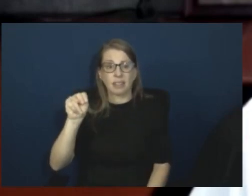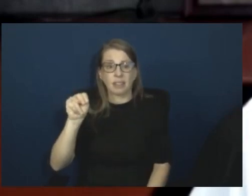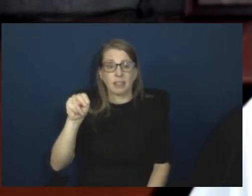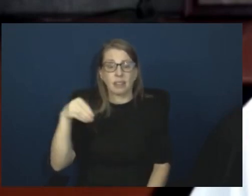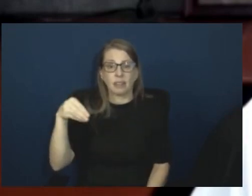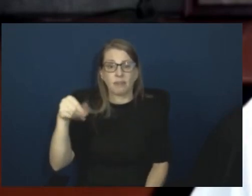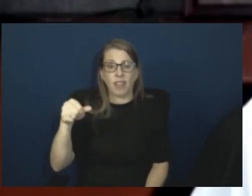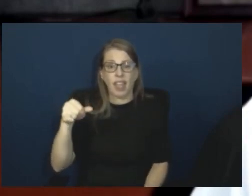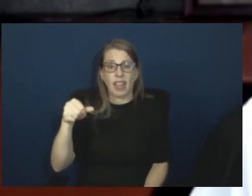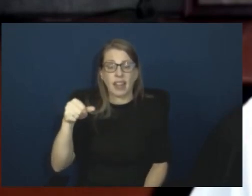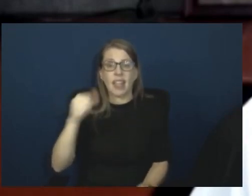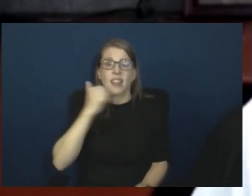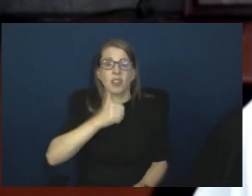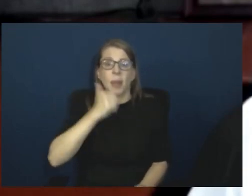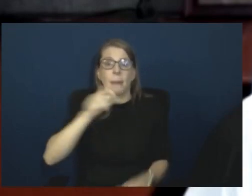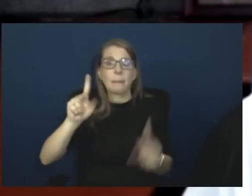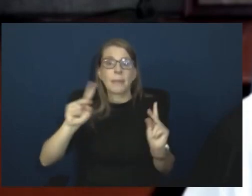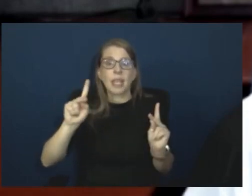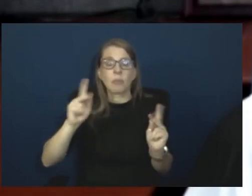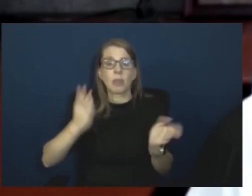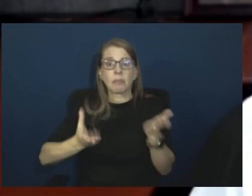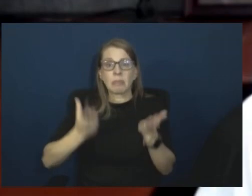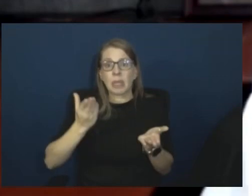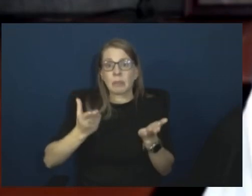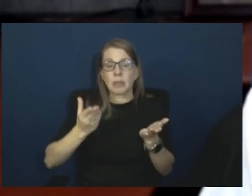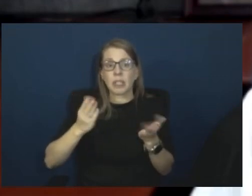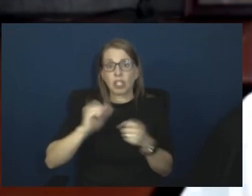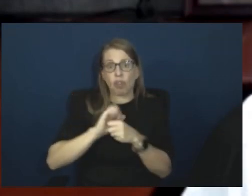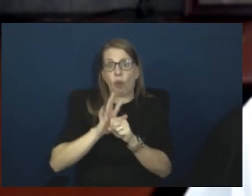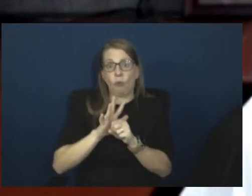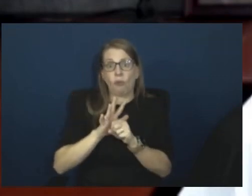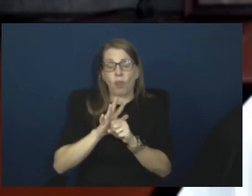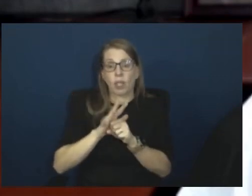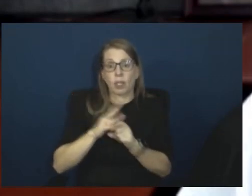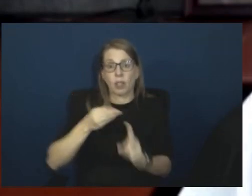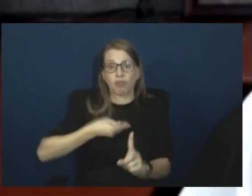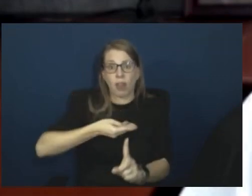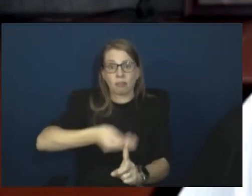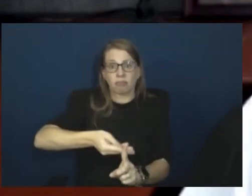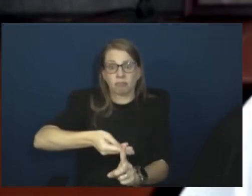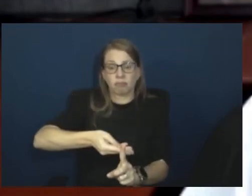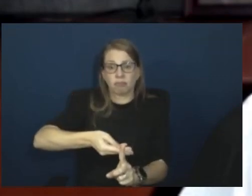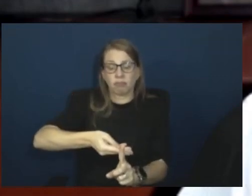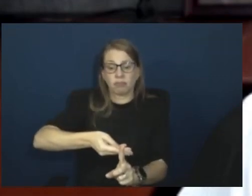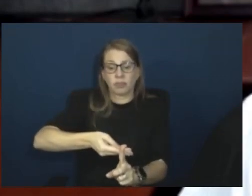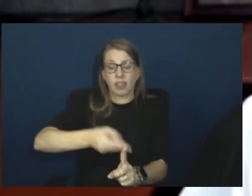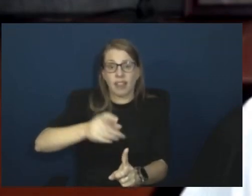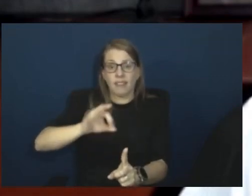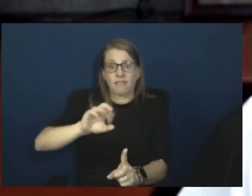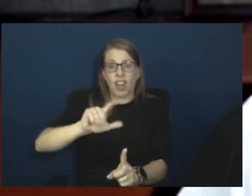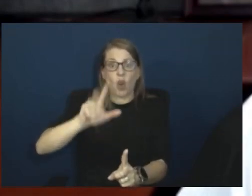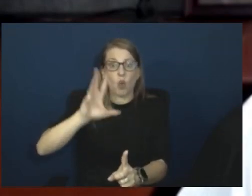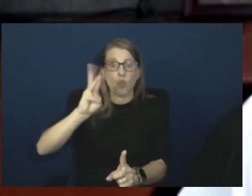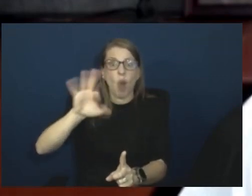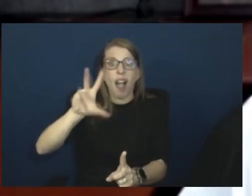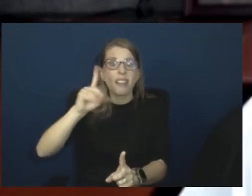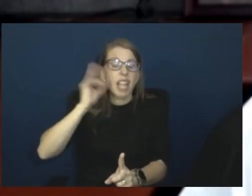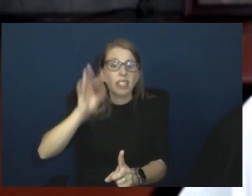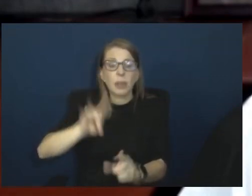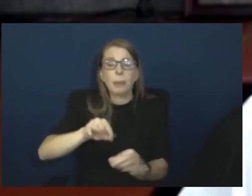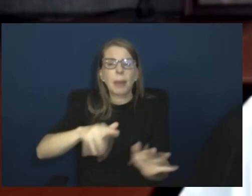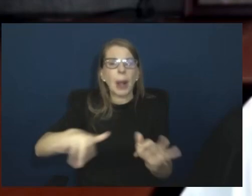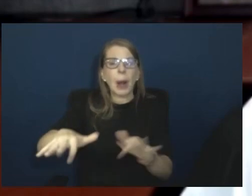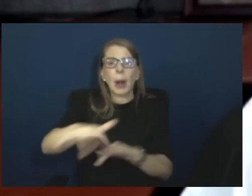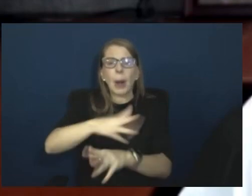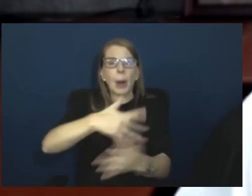by people who might have COVID and transmit it in their colonies. And then these feral cats go out and mingle